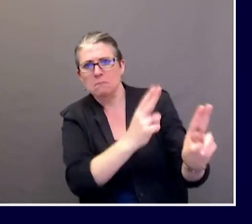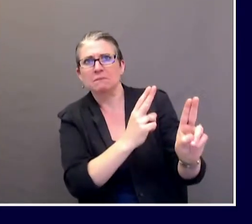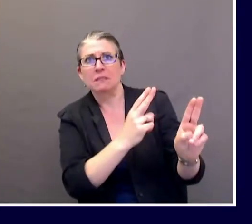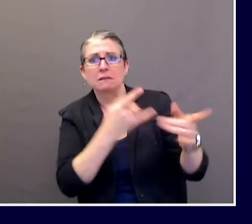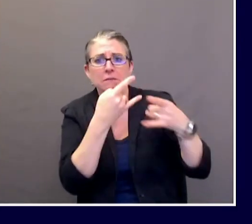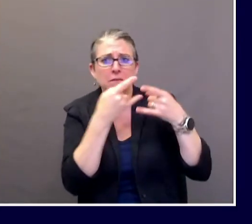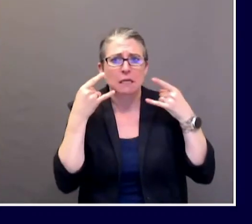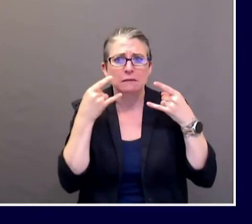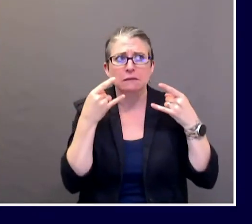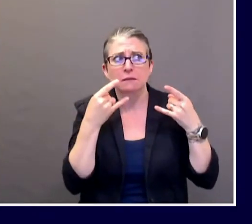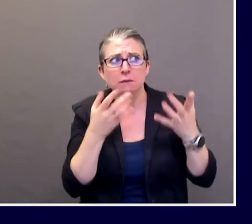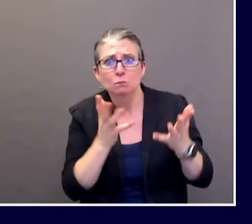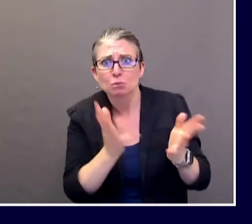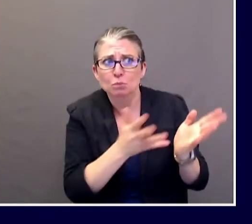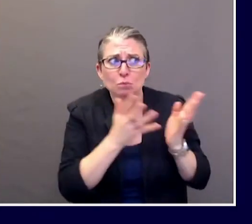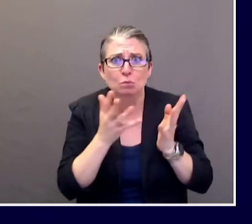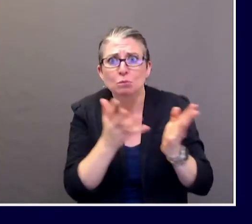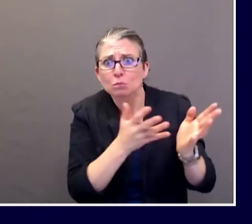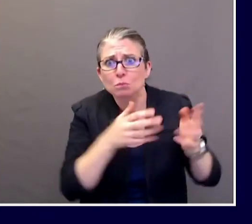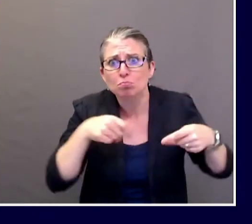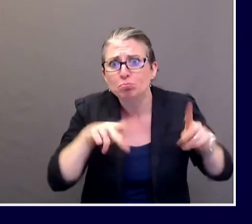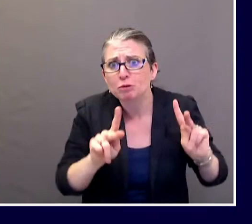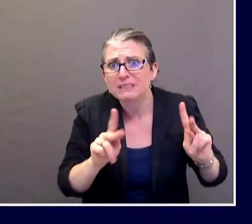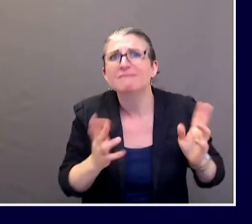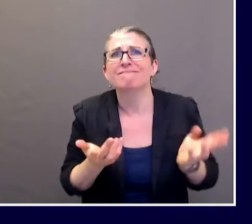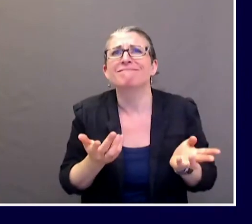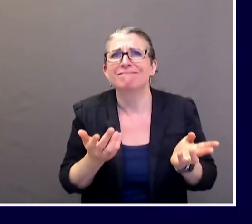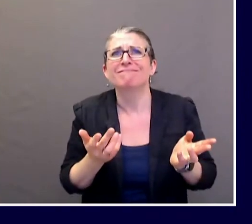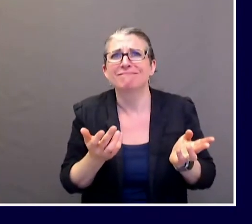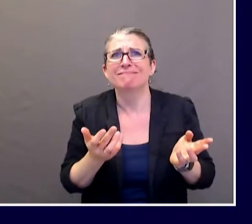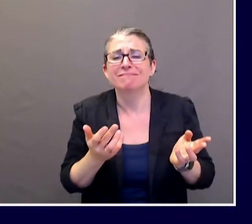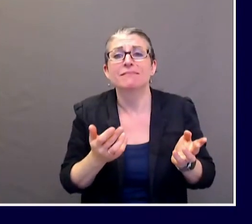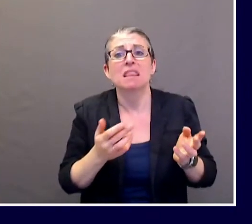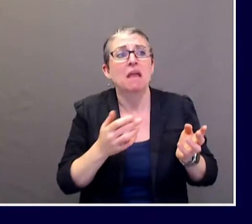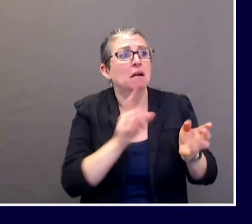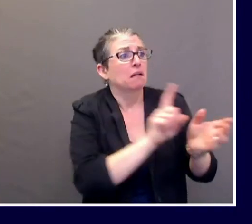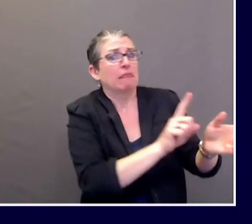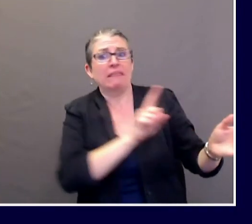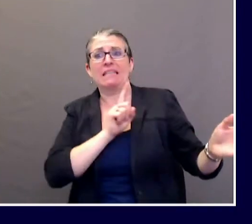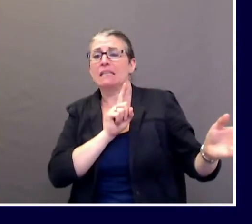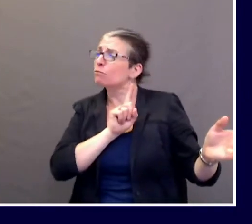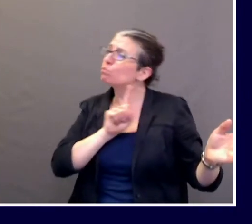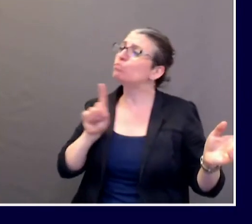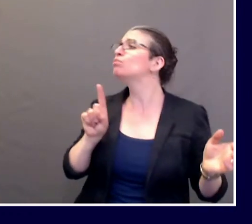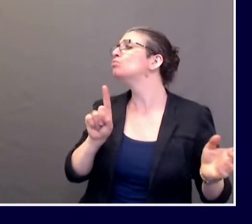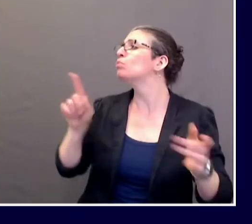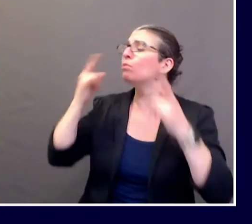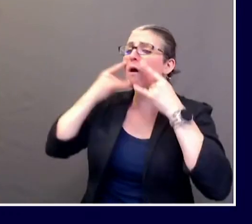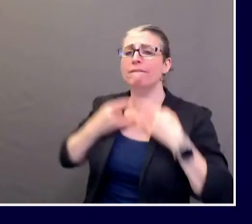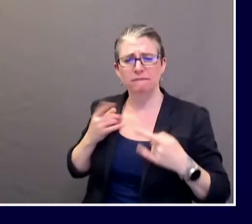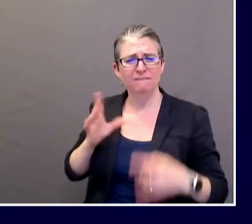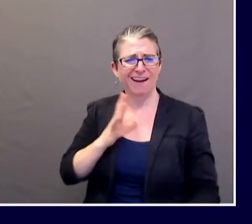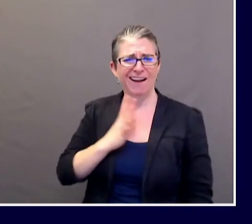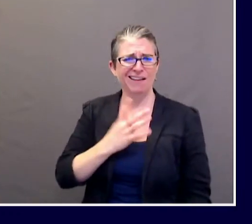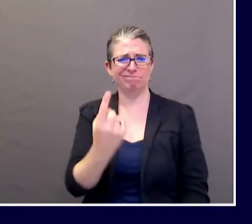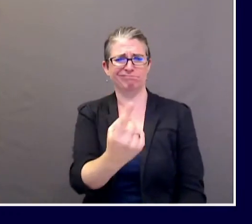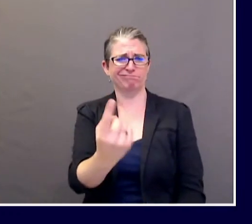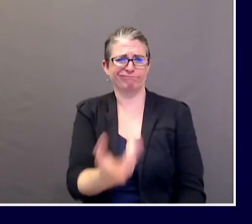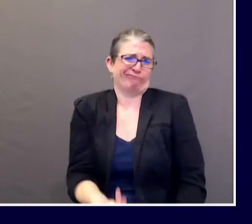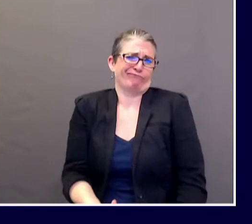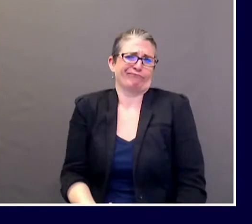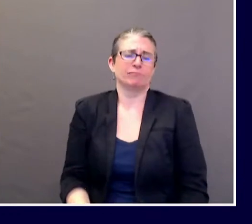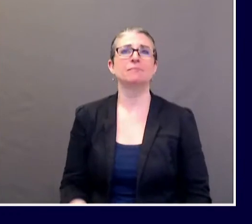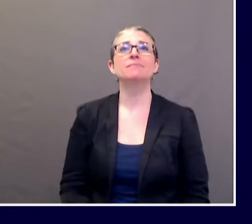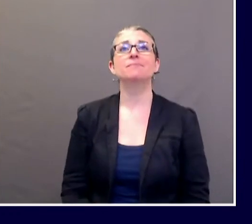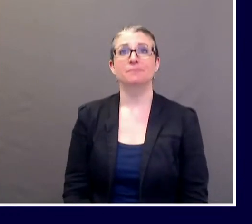again, outdoor activities, that much safer. So all the more reason to be outside and try to move a lot of the activities